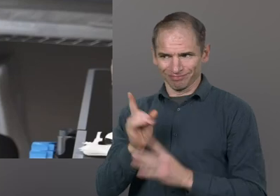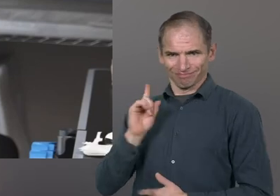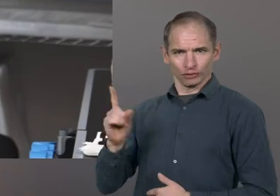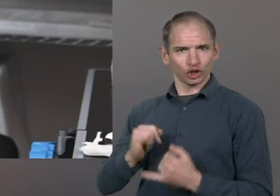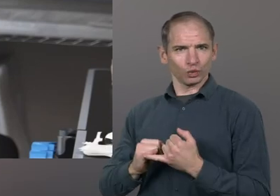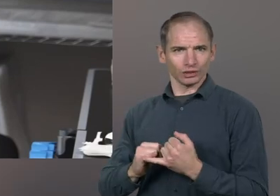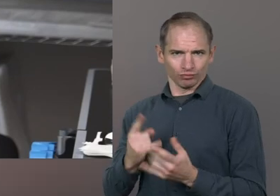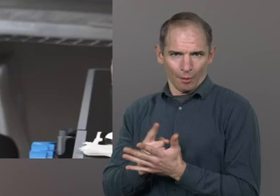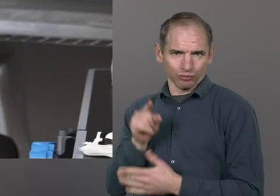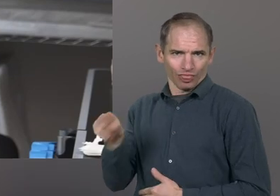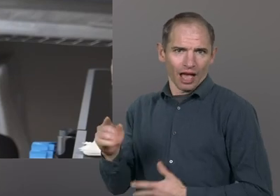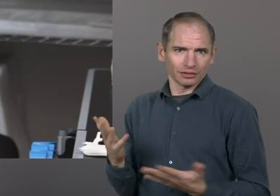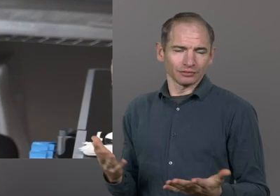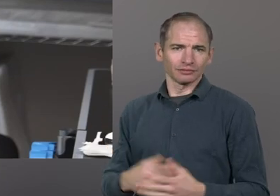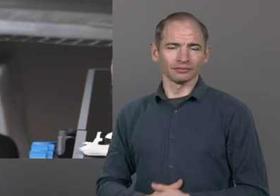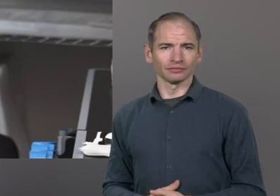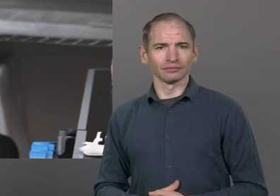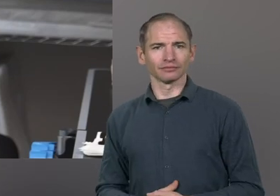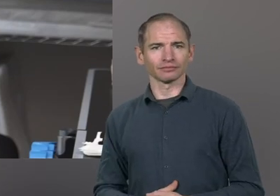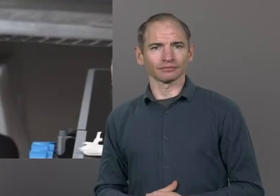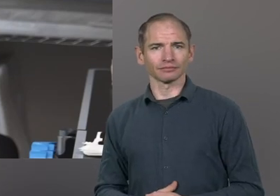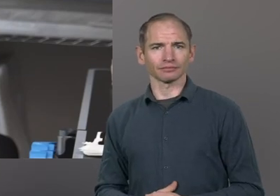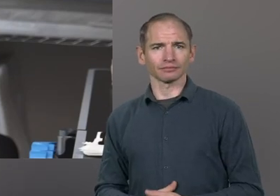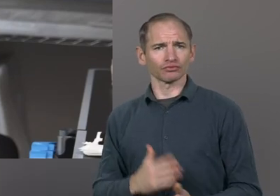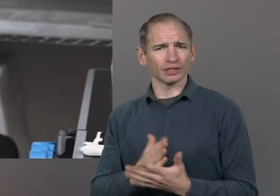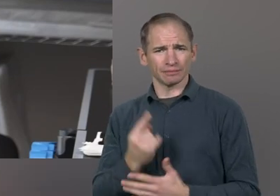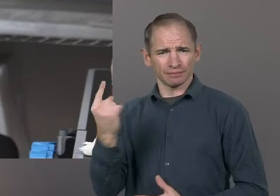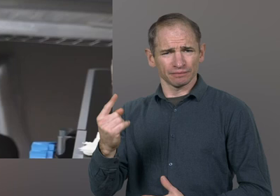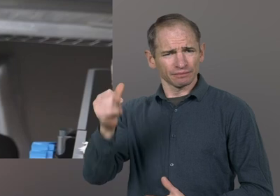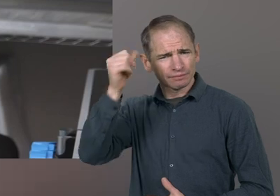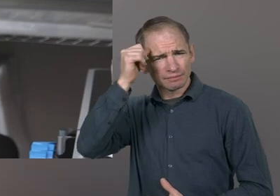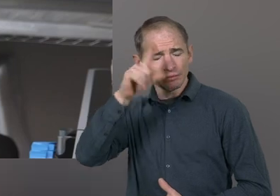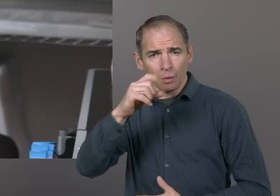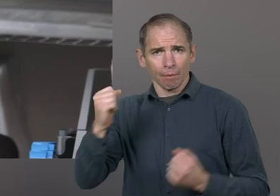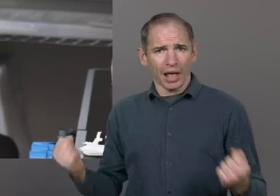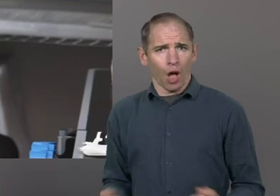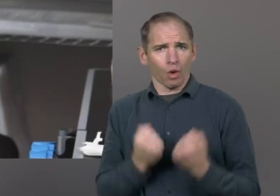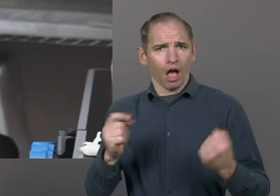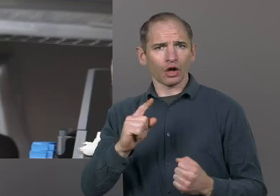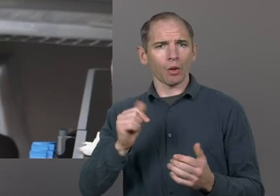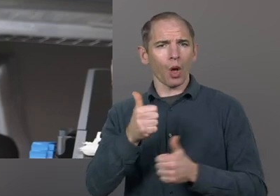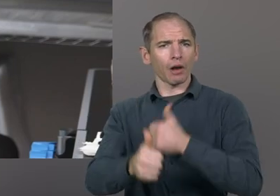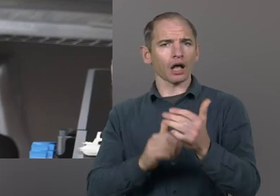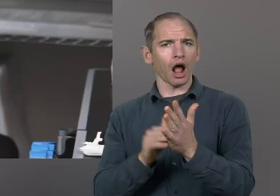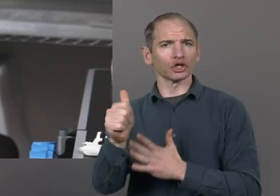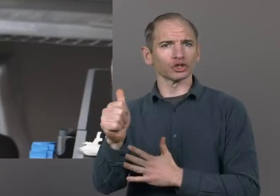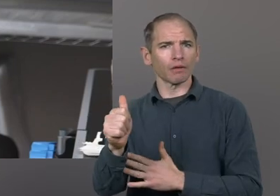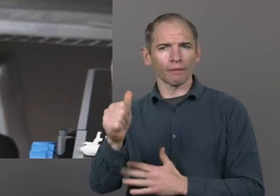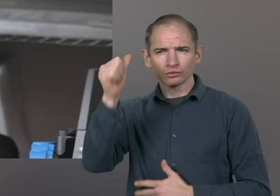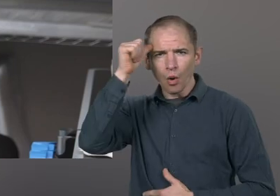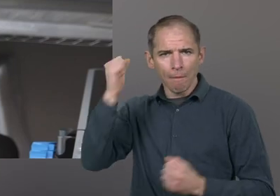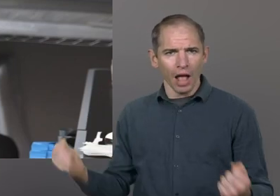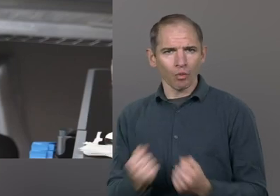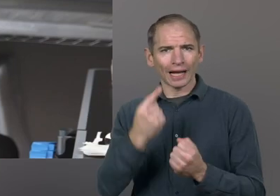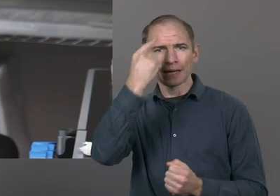you know, academic cultural studies life, which of course was the essence of what Stuart was about. He was someone that understood